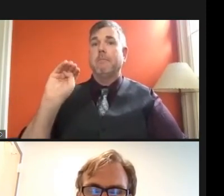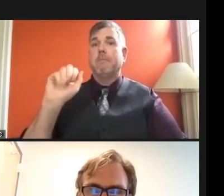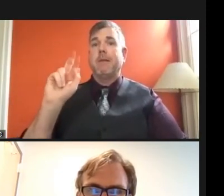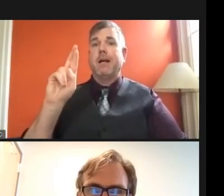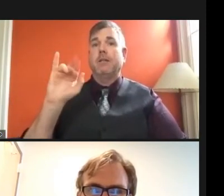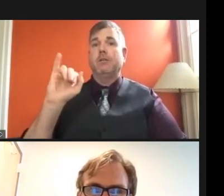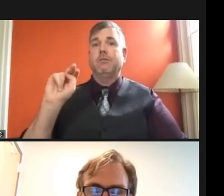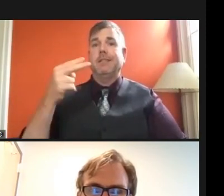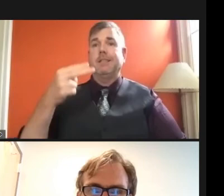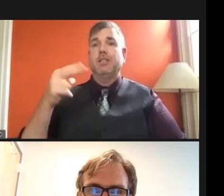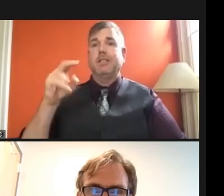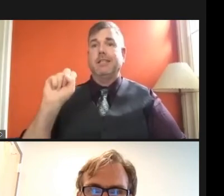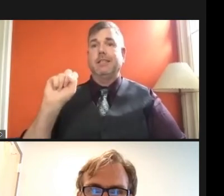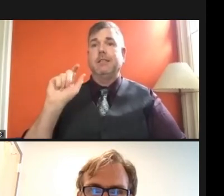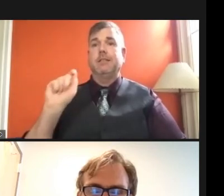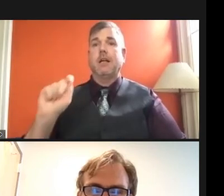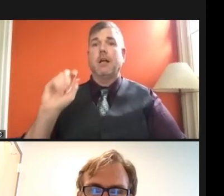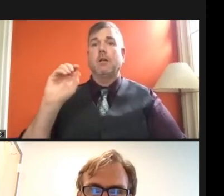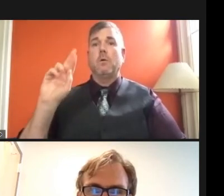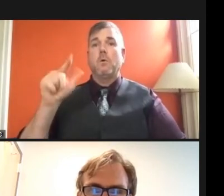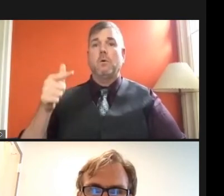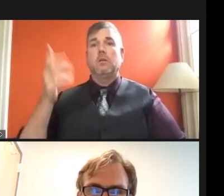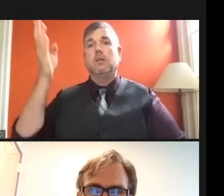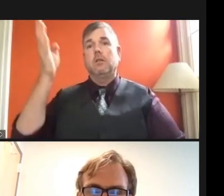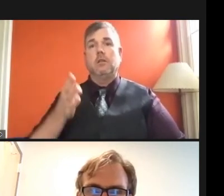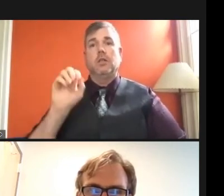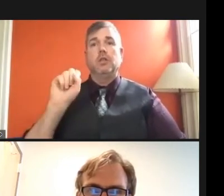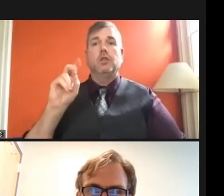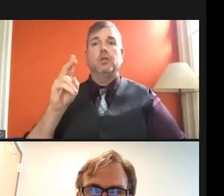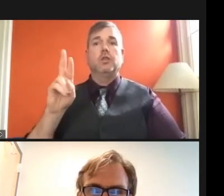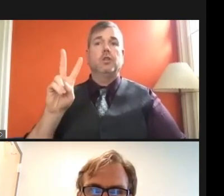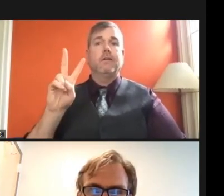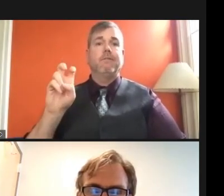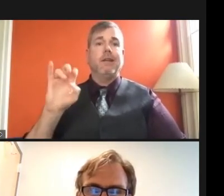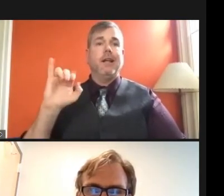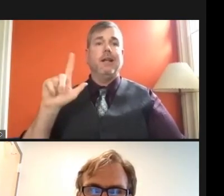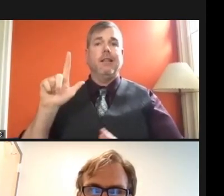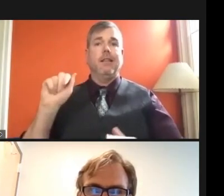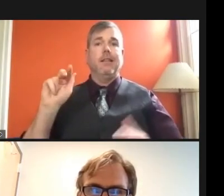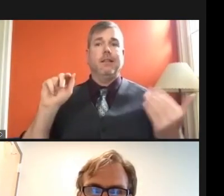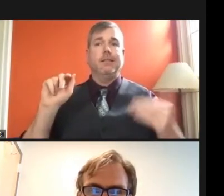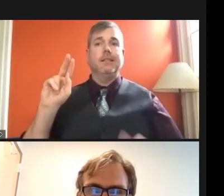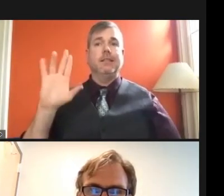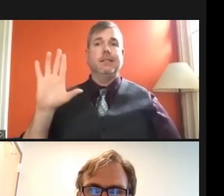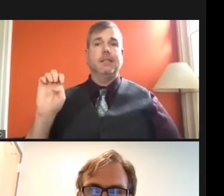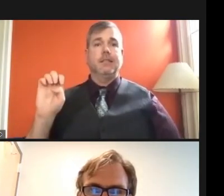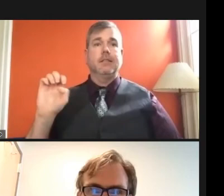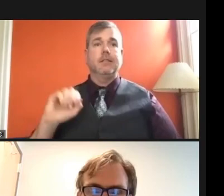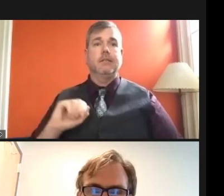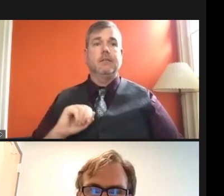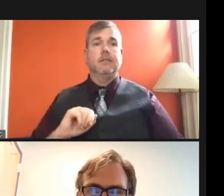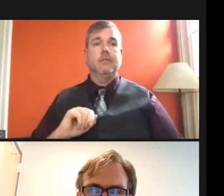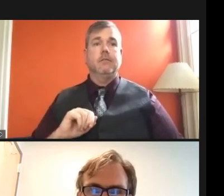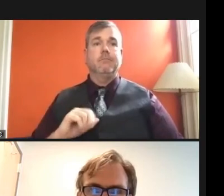evening. And this video was recorded, so if you'd like to be able to go back and share it, and you're not